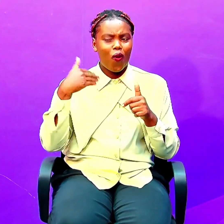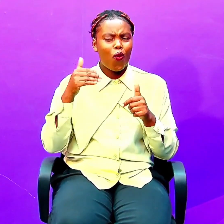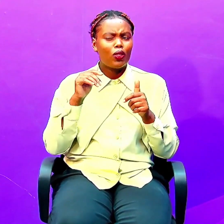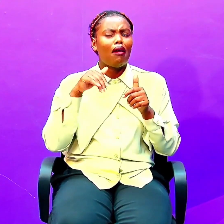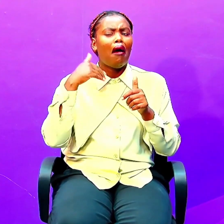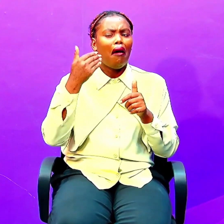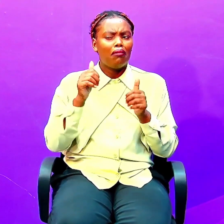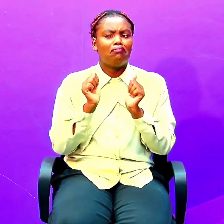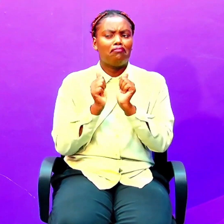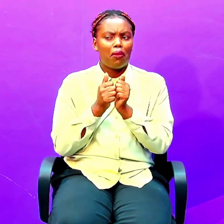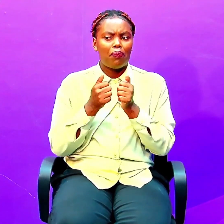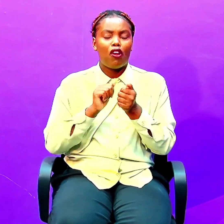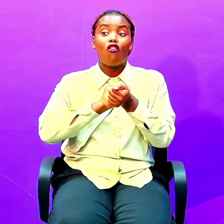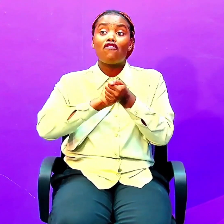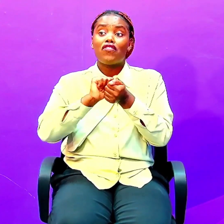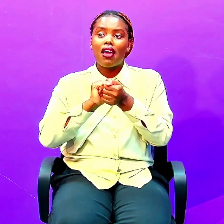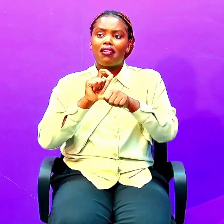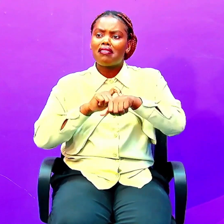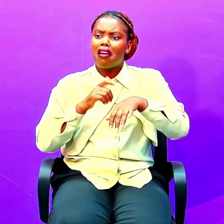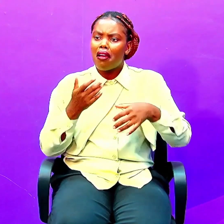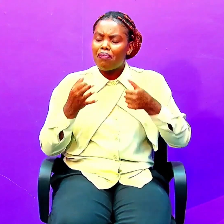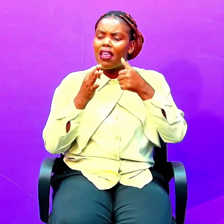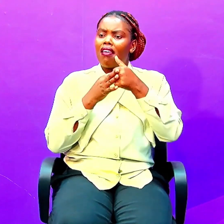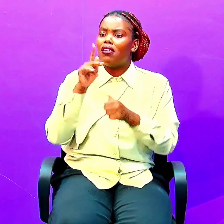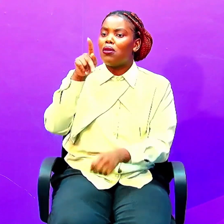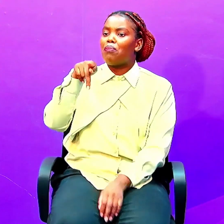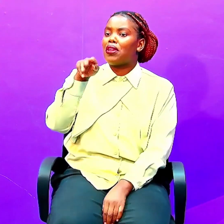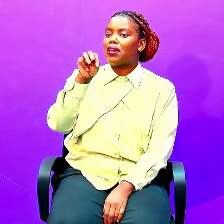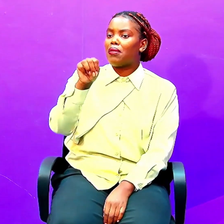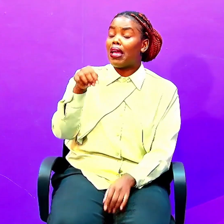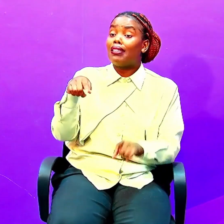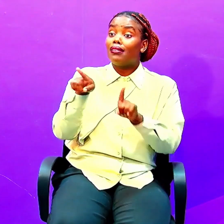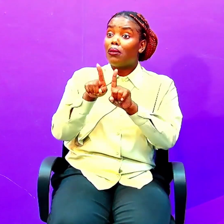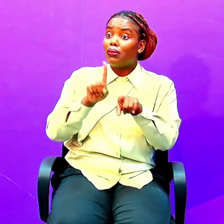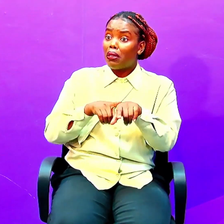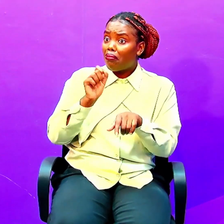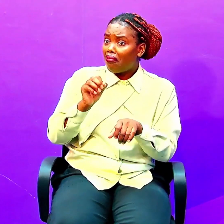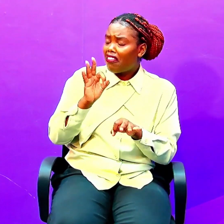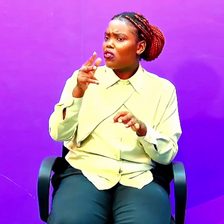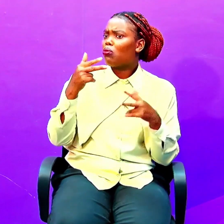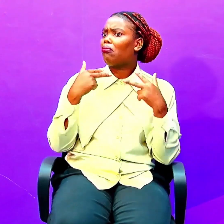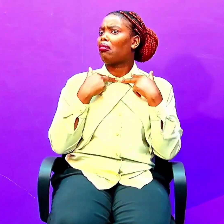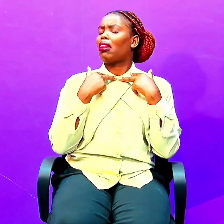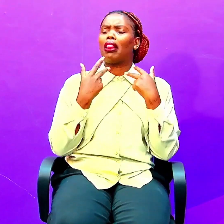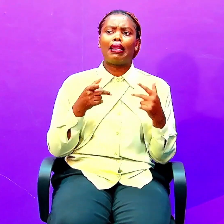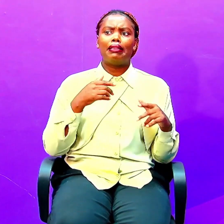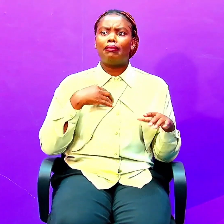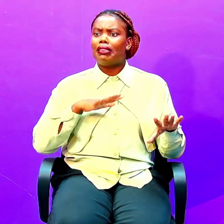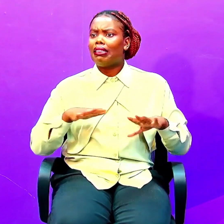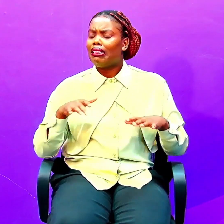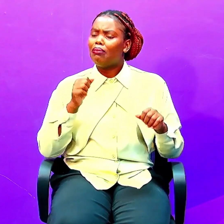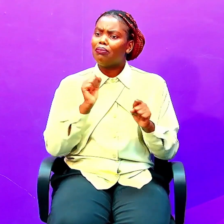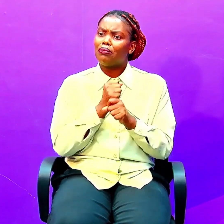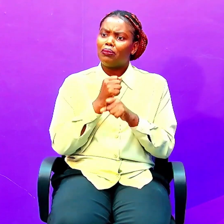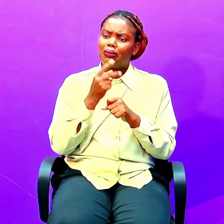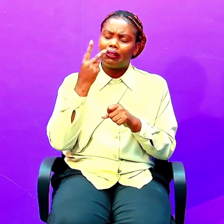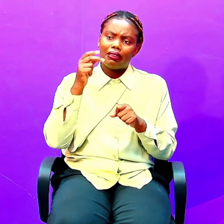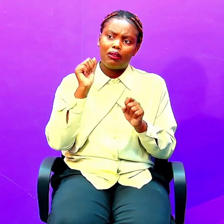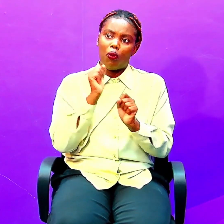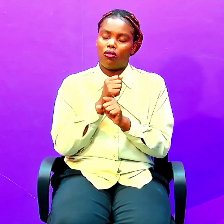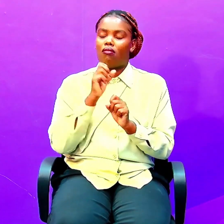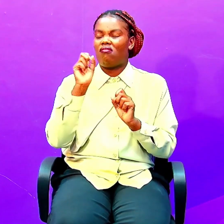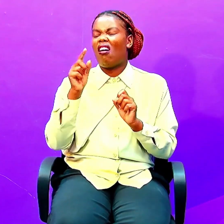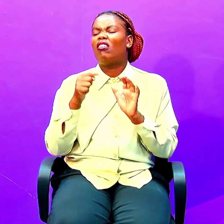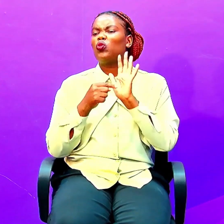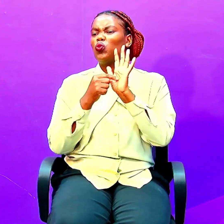show that always airs on our screens on Friday at 8 p.m. At the same time, if you are unable to